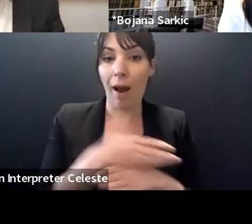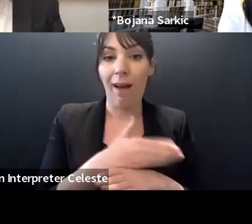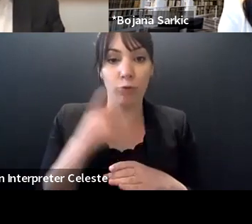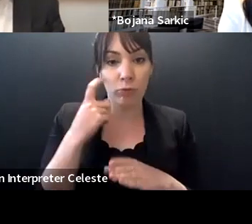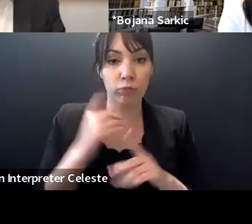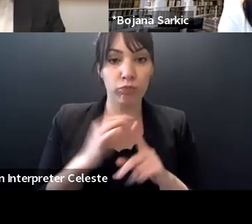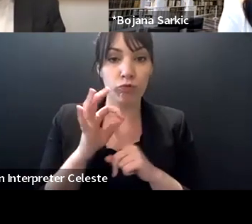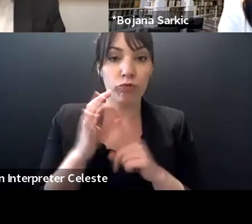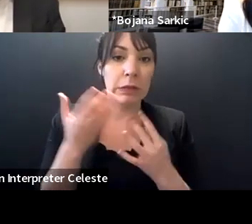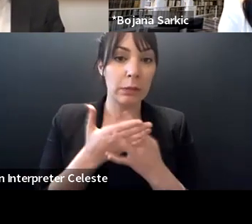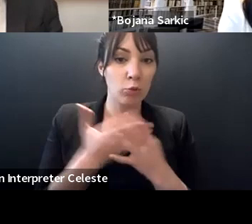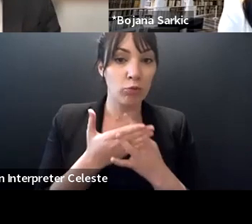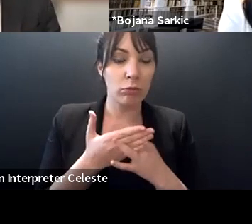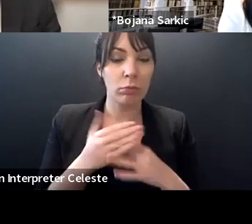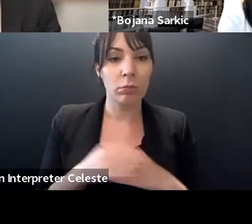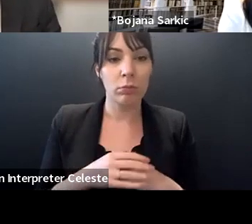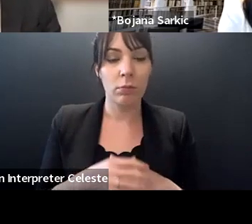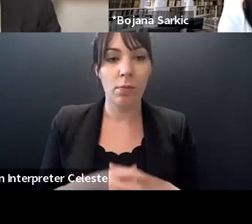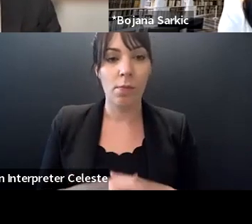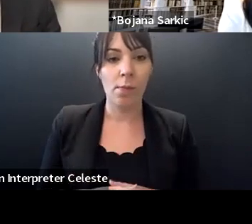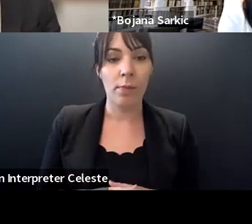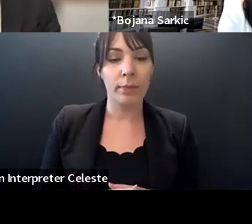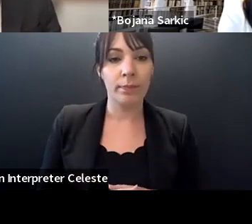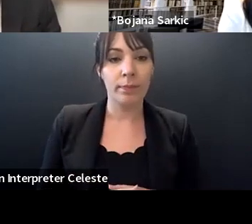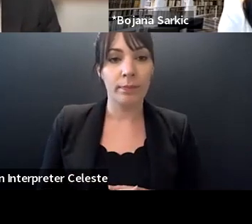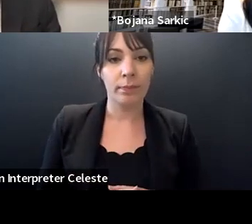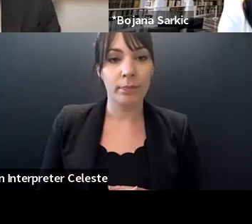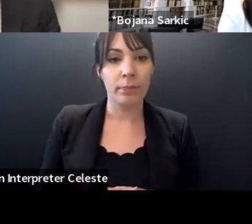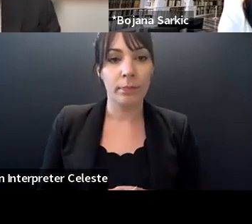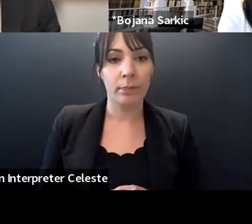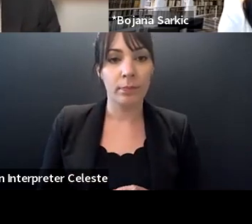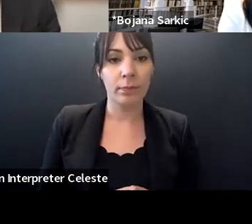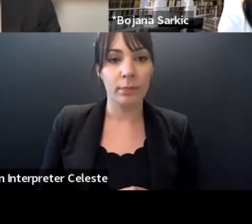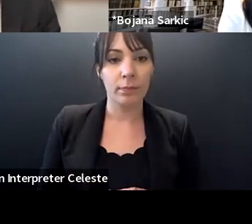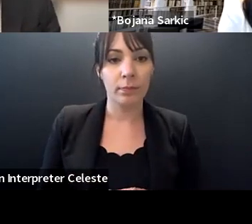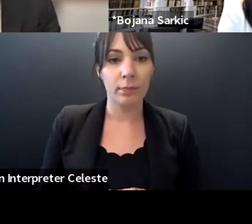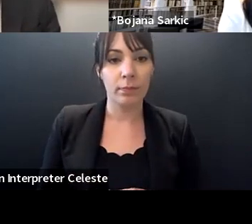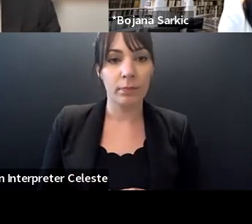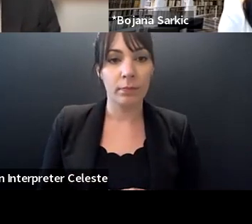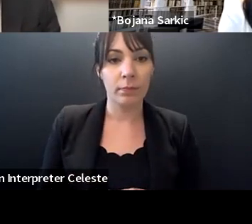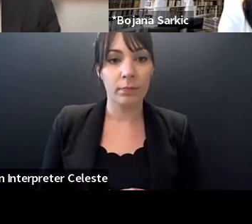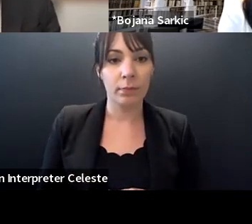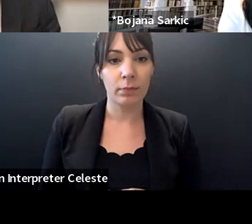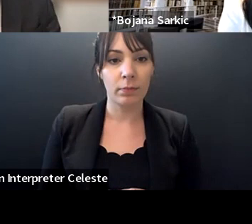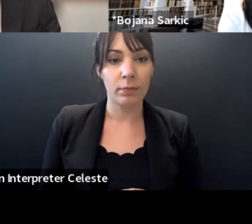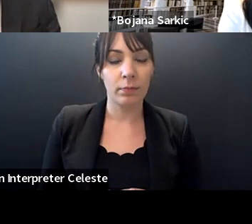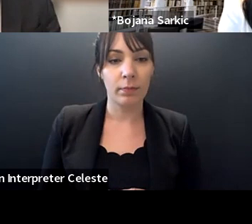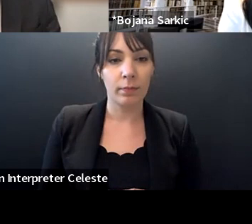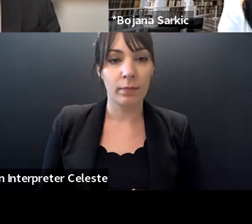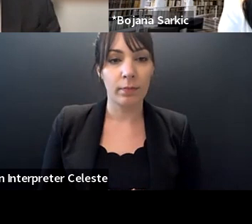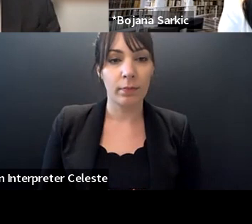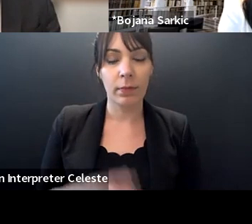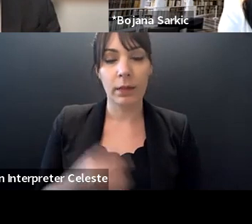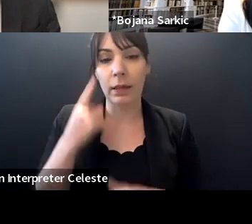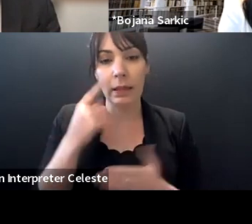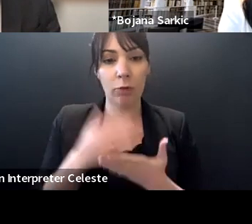say we're ever going to get there. We're just working away like little worker ants. And I think that there's a big space for celebration